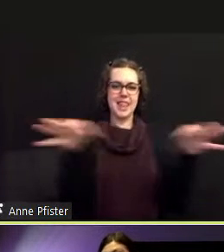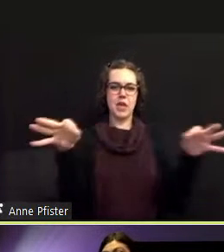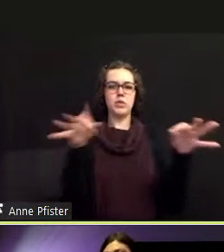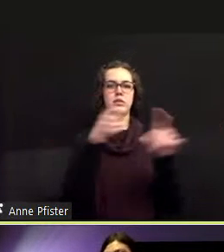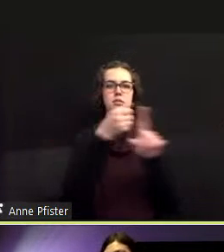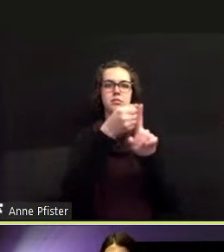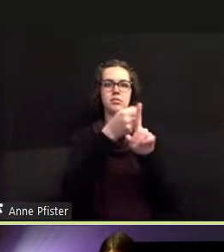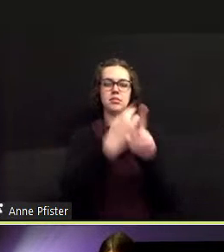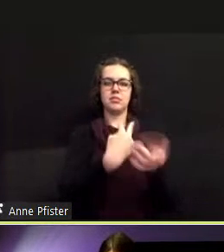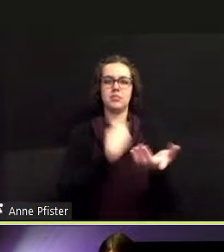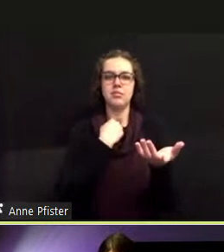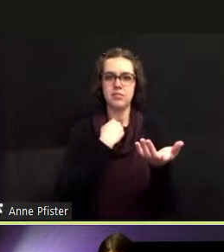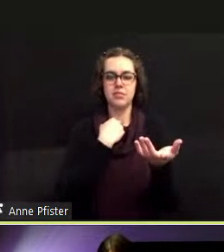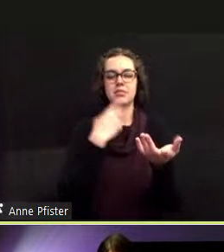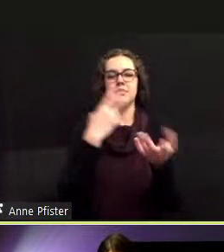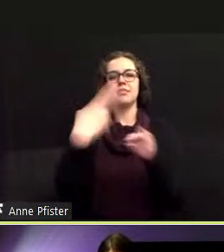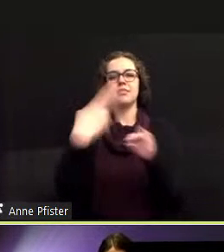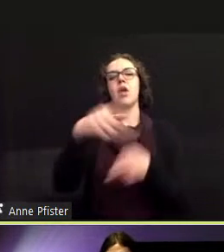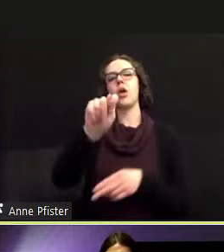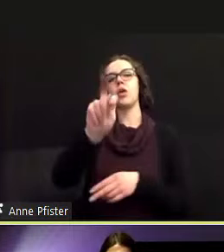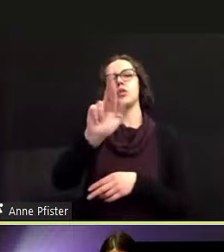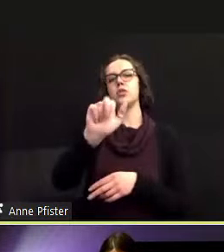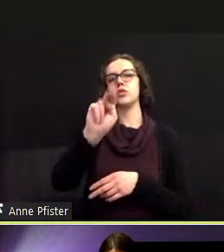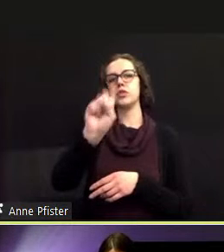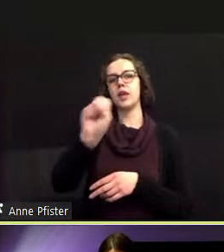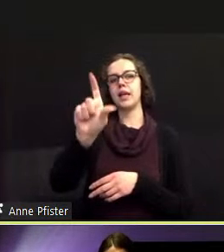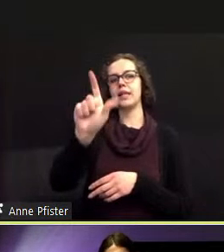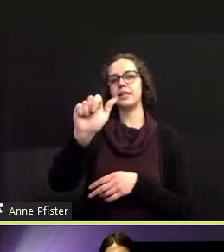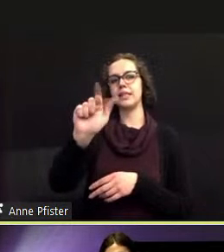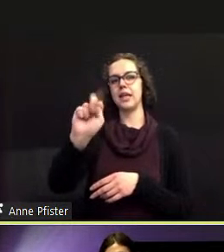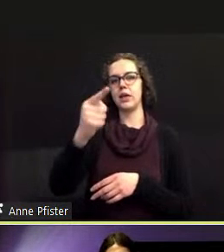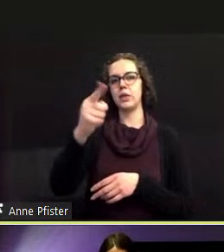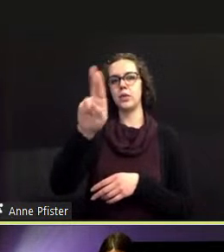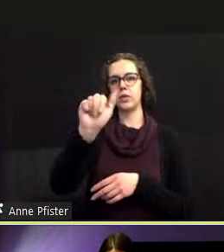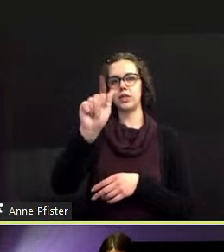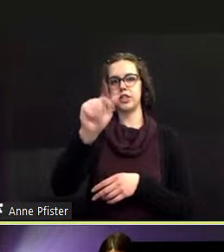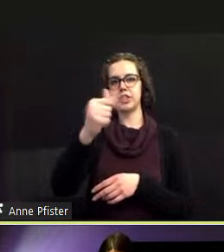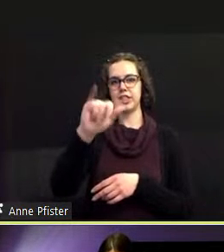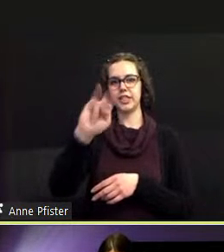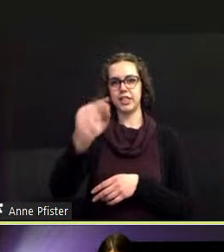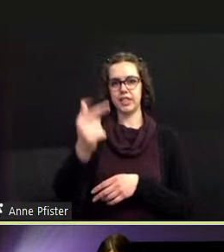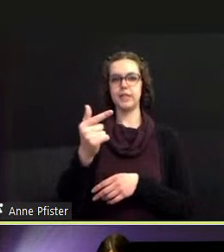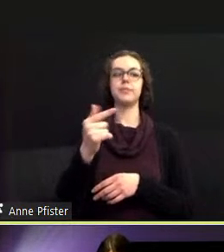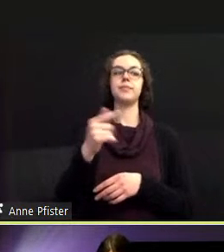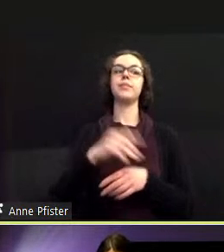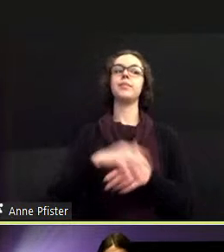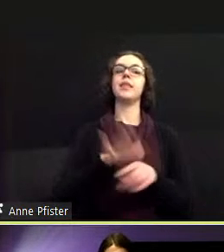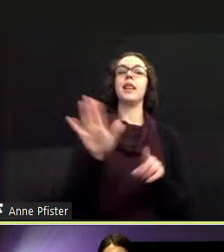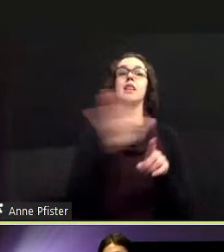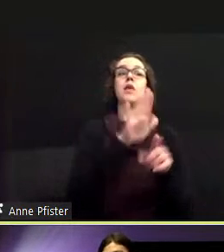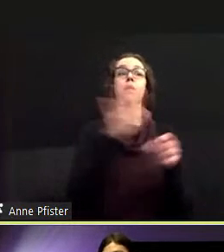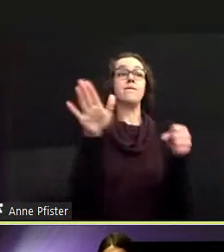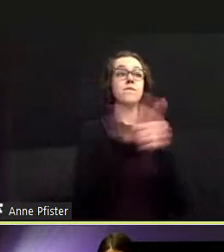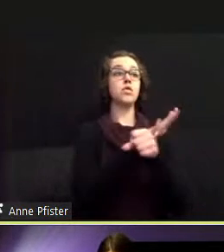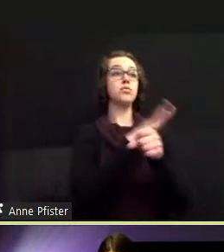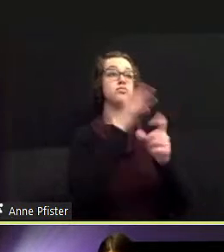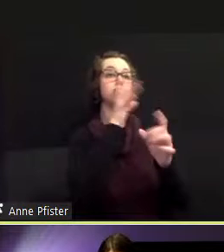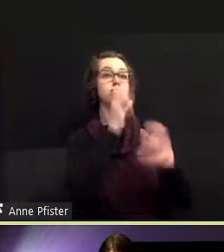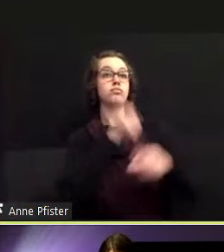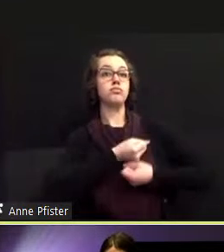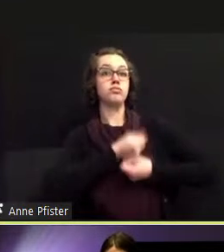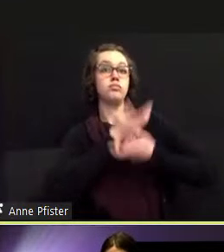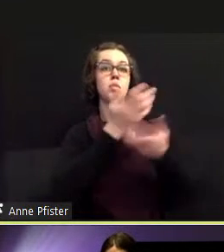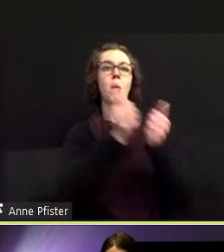is sometimes called translanguaging, or, quote, the deployment of a speaker's full linguistic repertoire without regard for watchful adherence